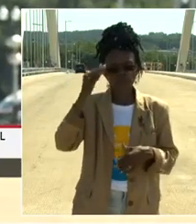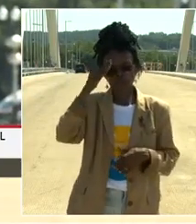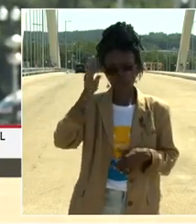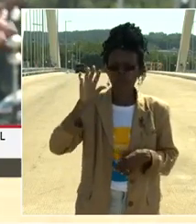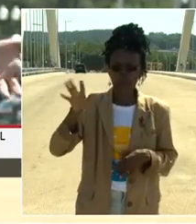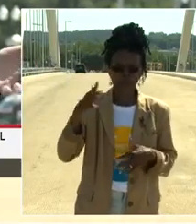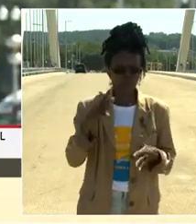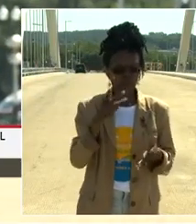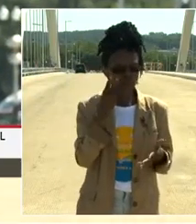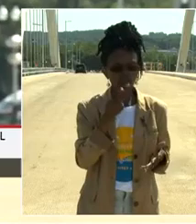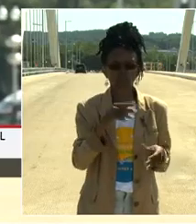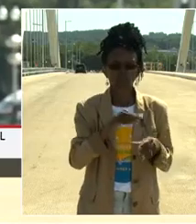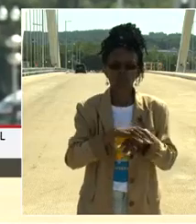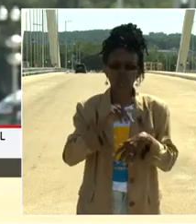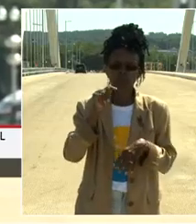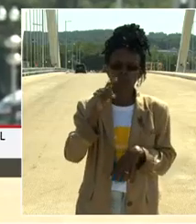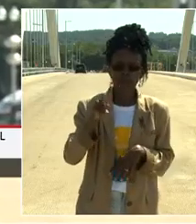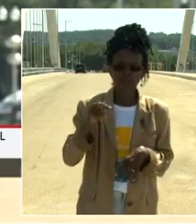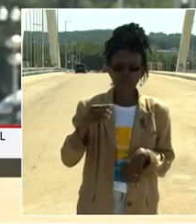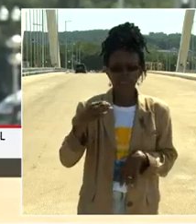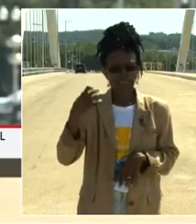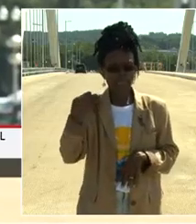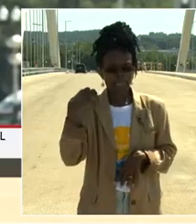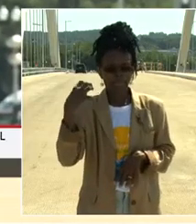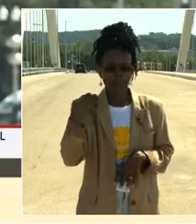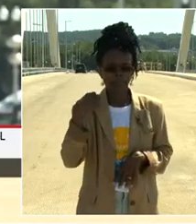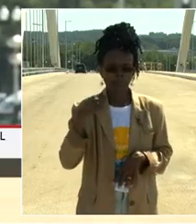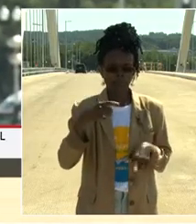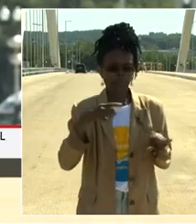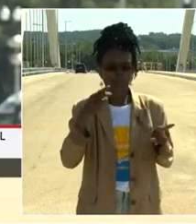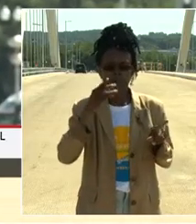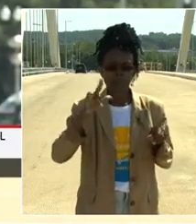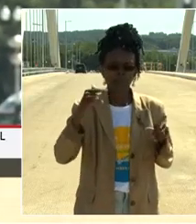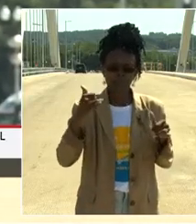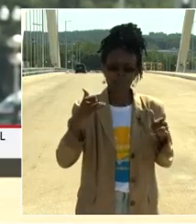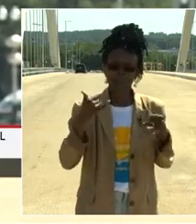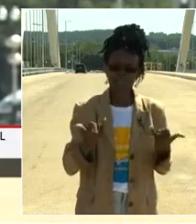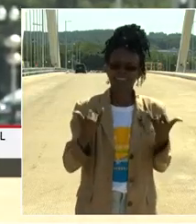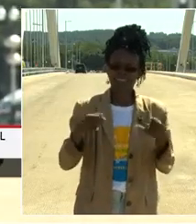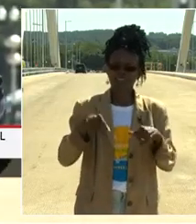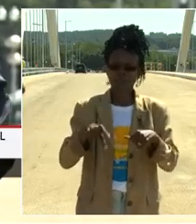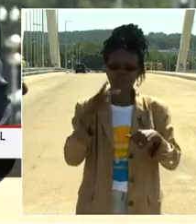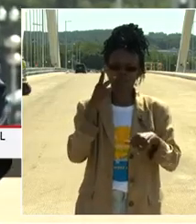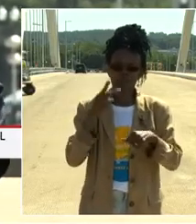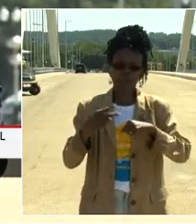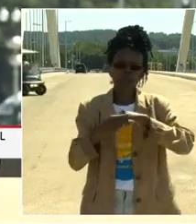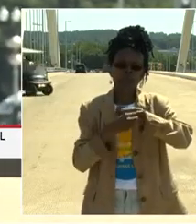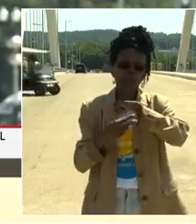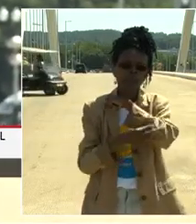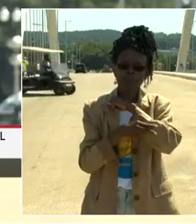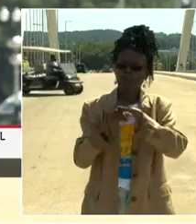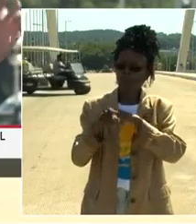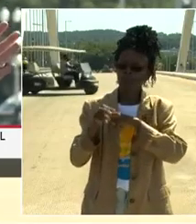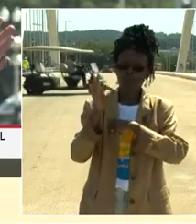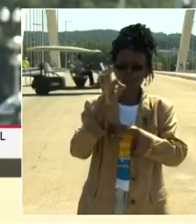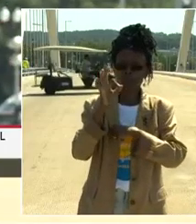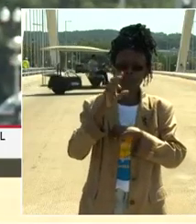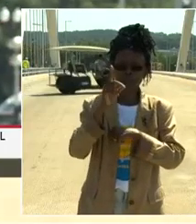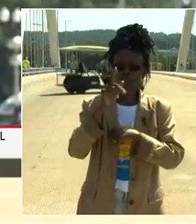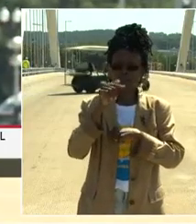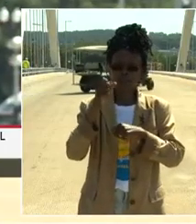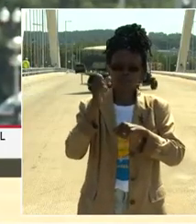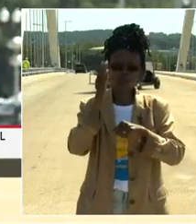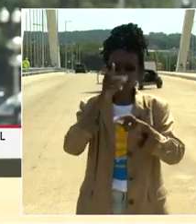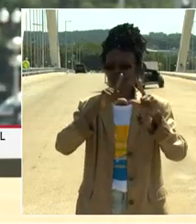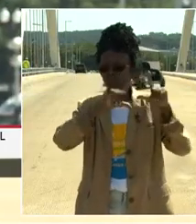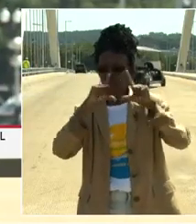the dome, absolutely first. Then they're going to cut to this. And what I'm excited about is that it will not just be the picture, but they